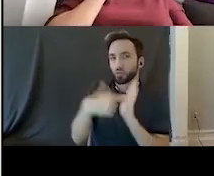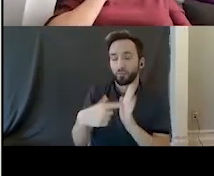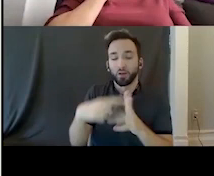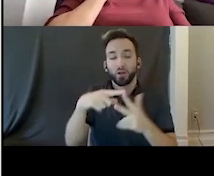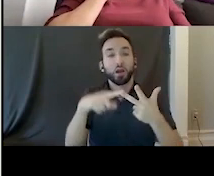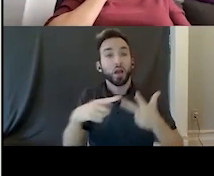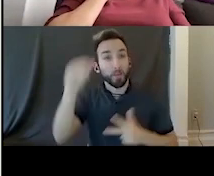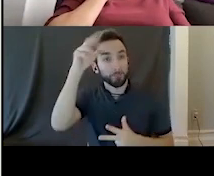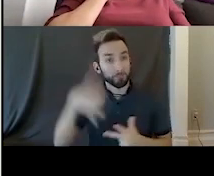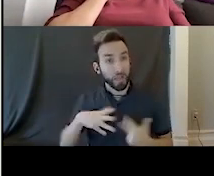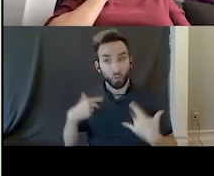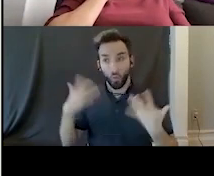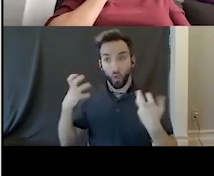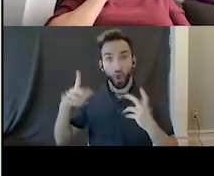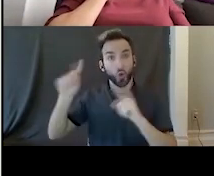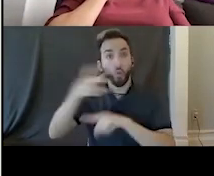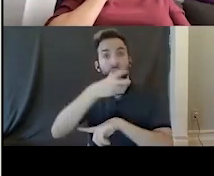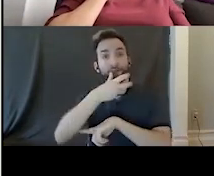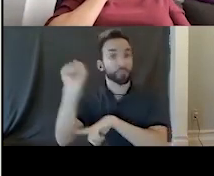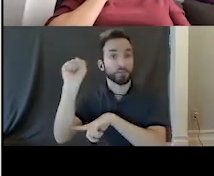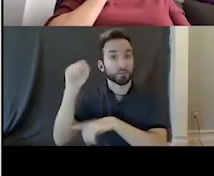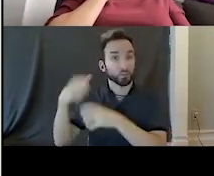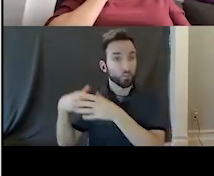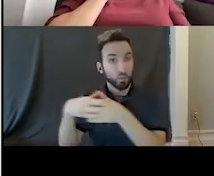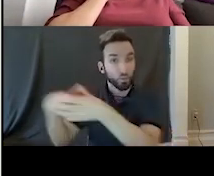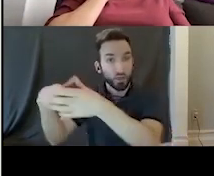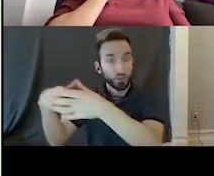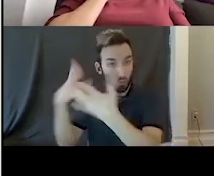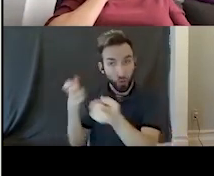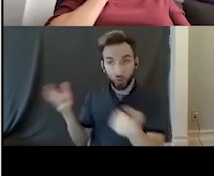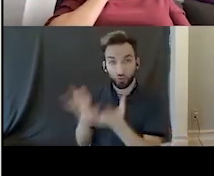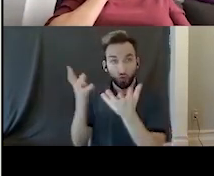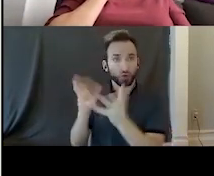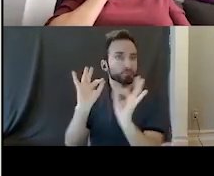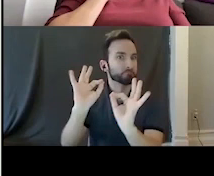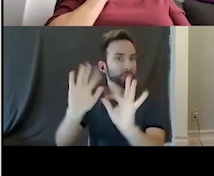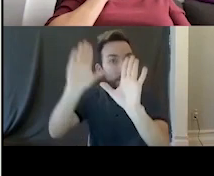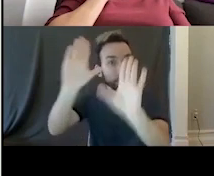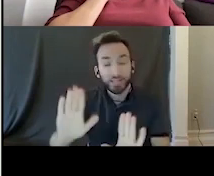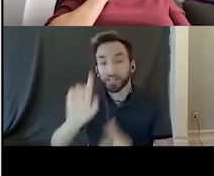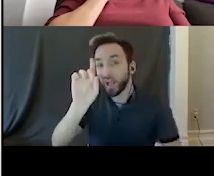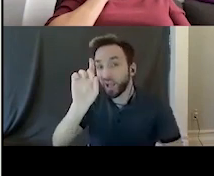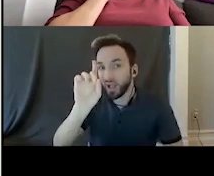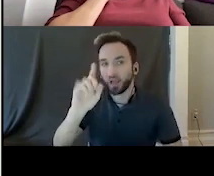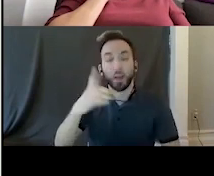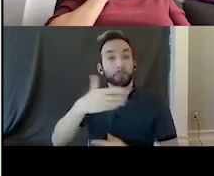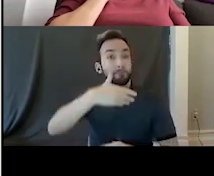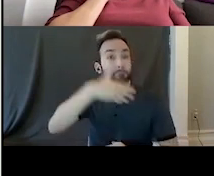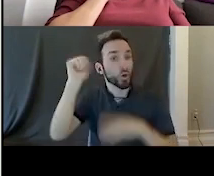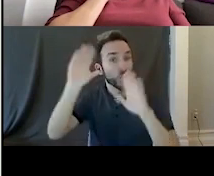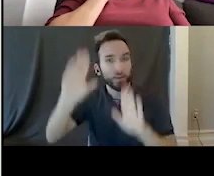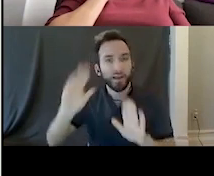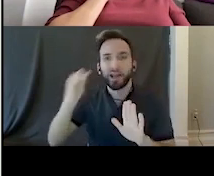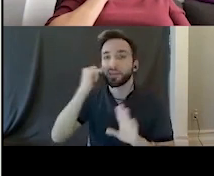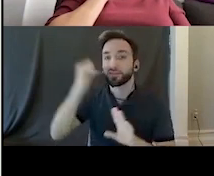to go to feminist protests and encourage the movement, that's amazing, but it's even more amazing when these men don't take up all